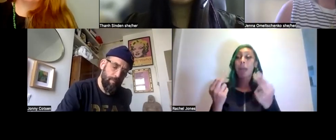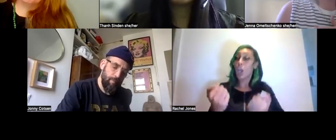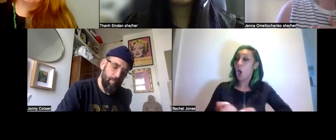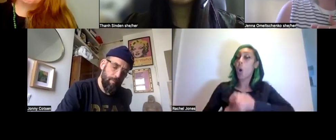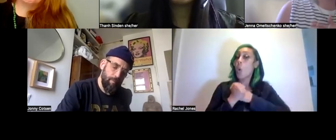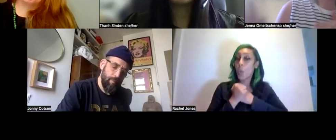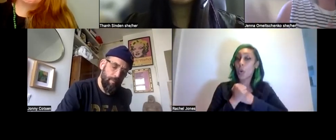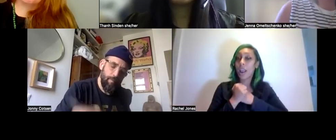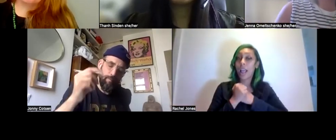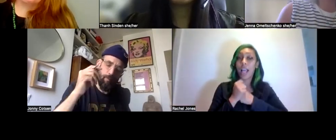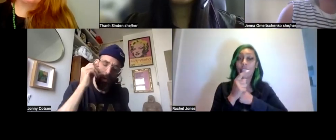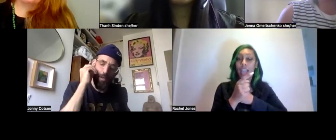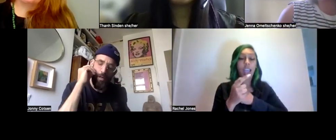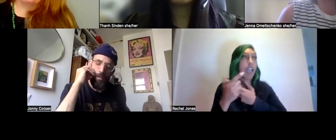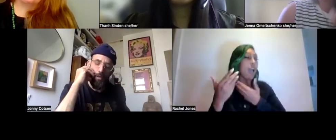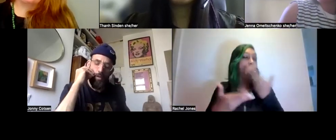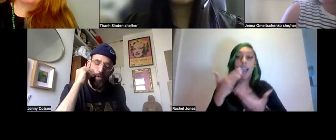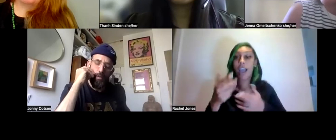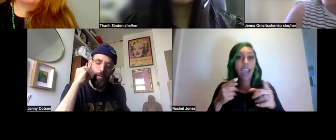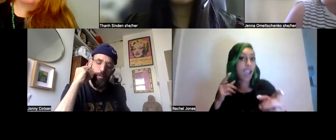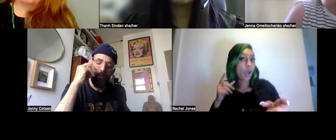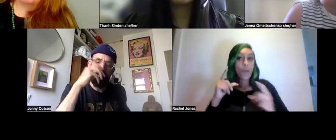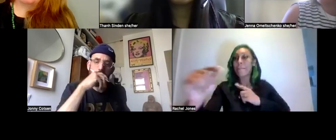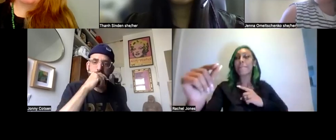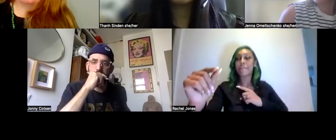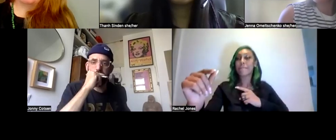it. And that 13-year-old in Sunderland will say things. I mean,